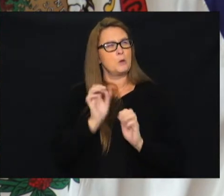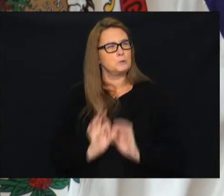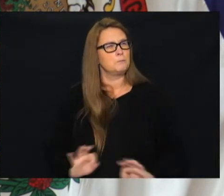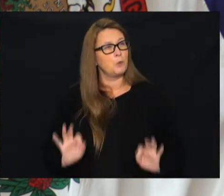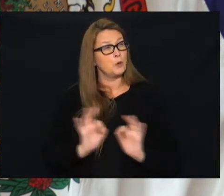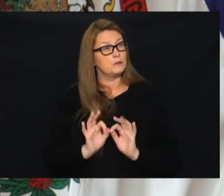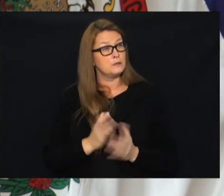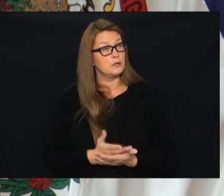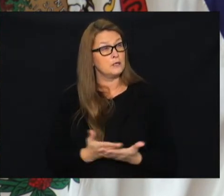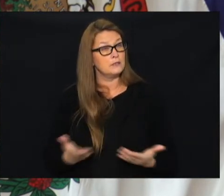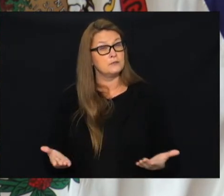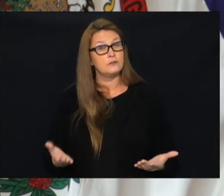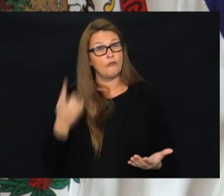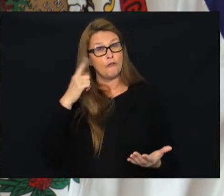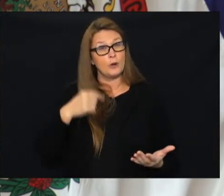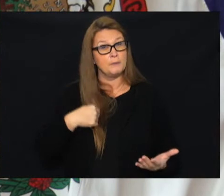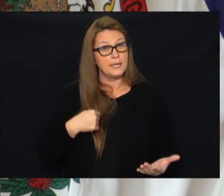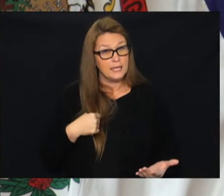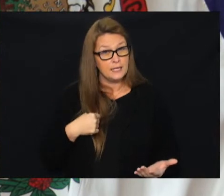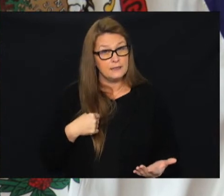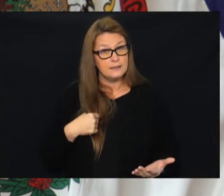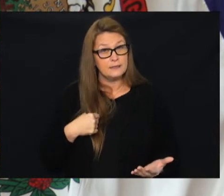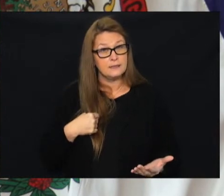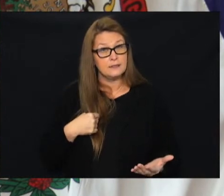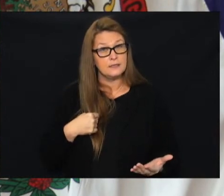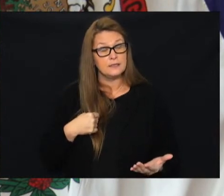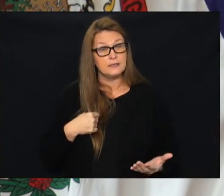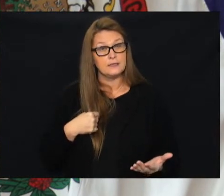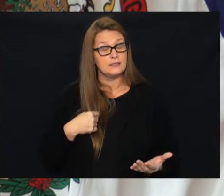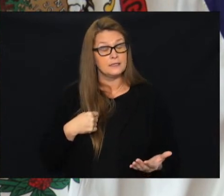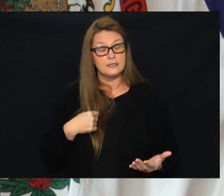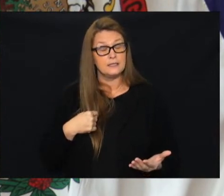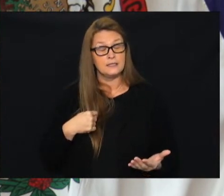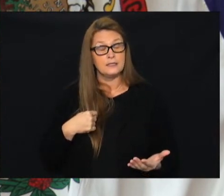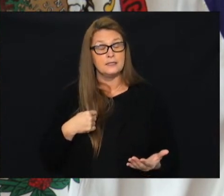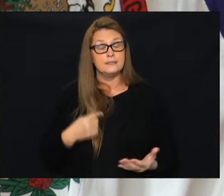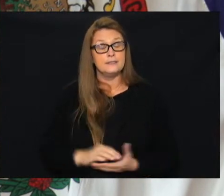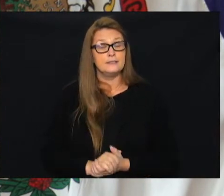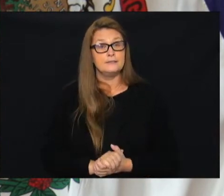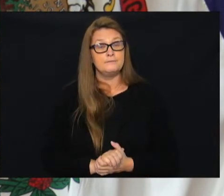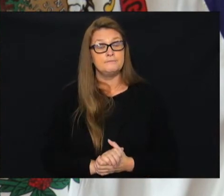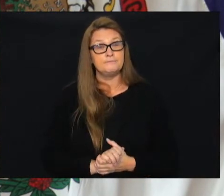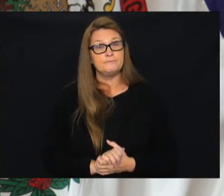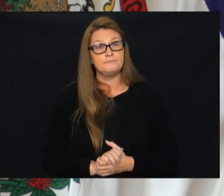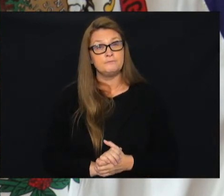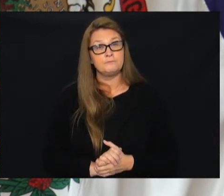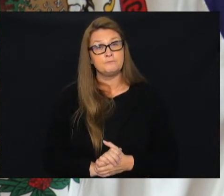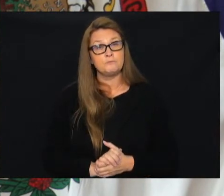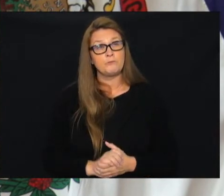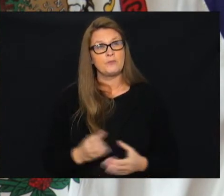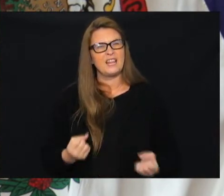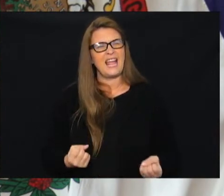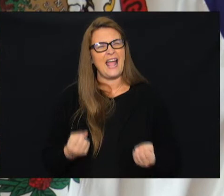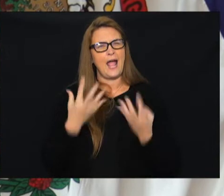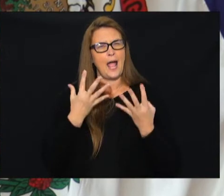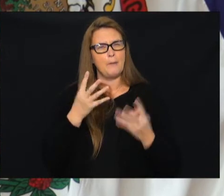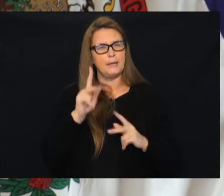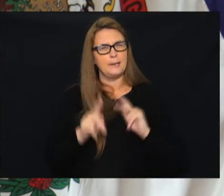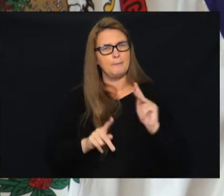that I had was just simply just this. How many